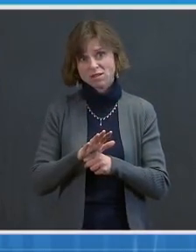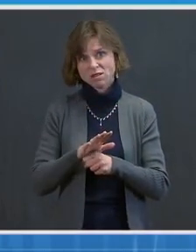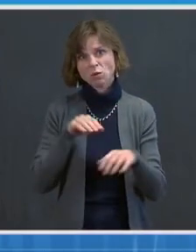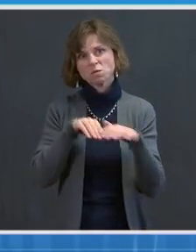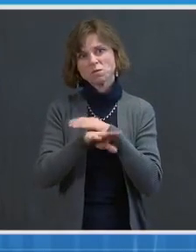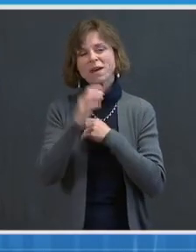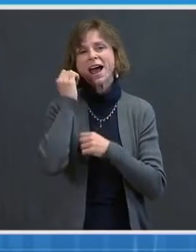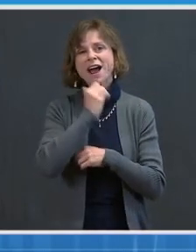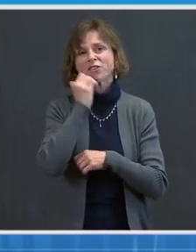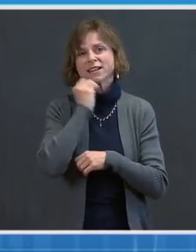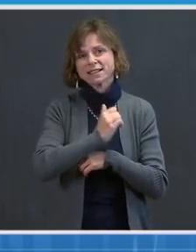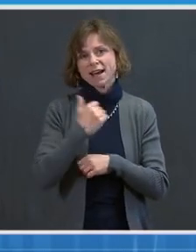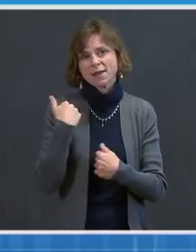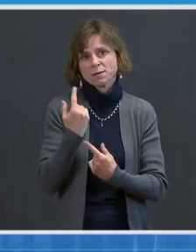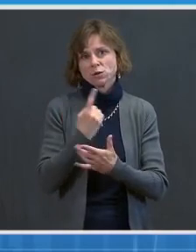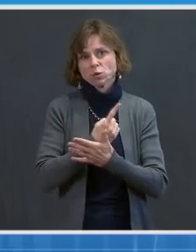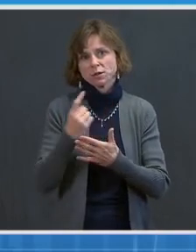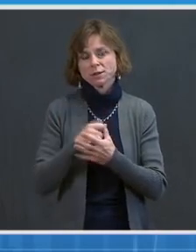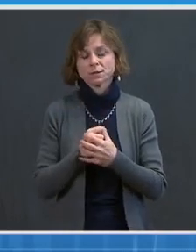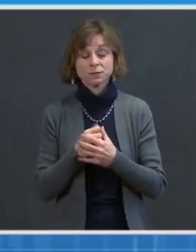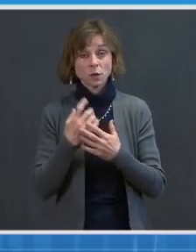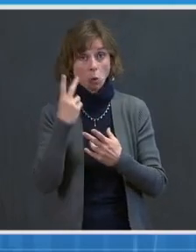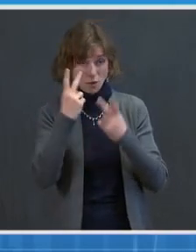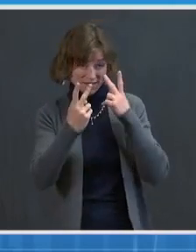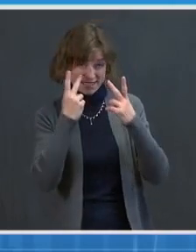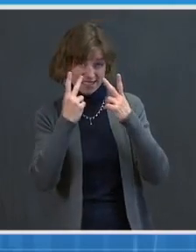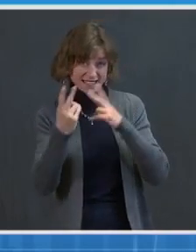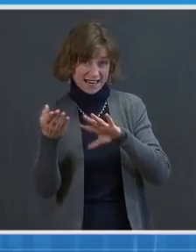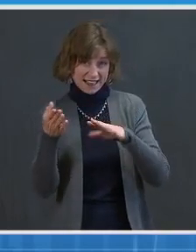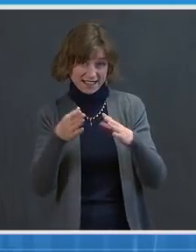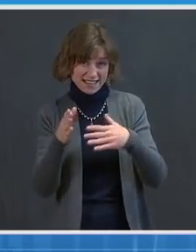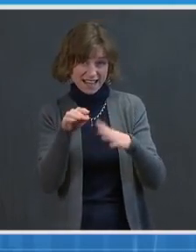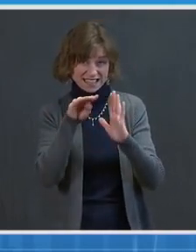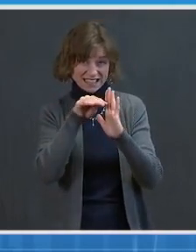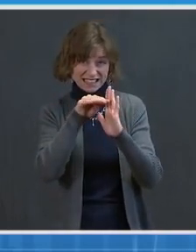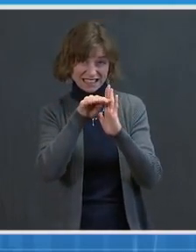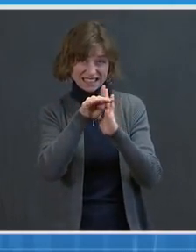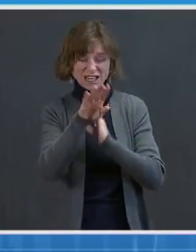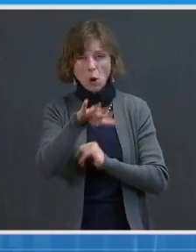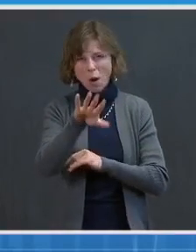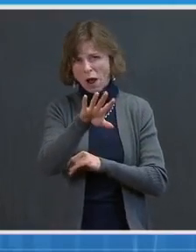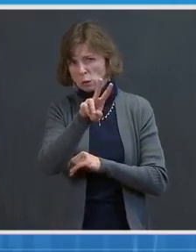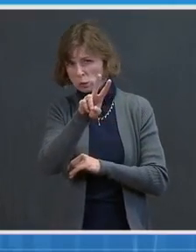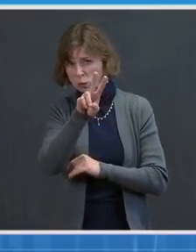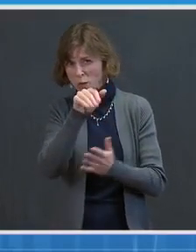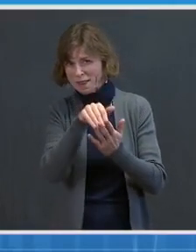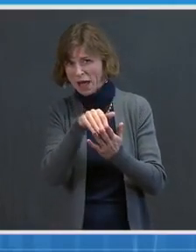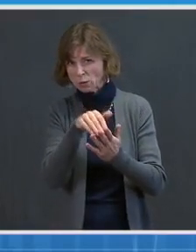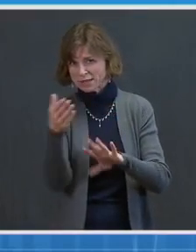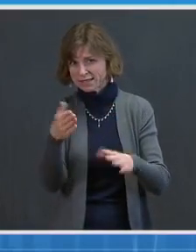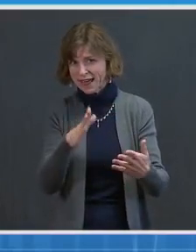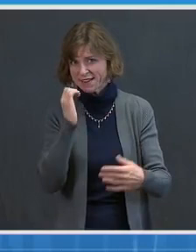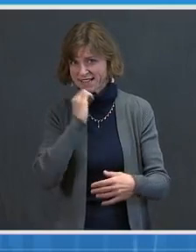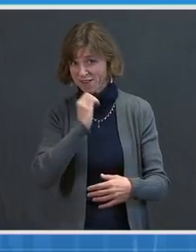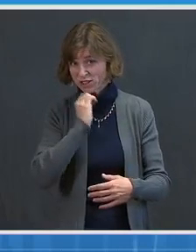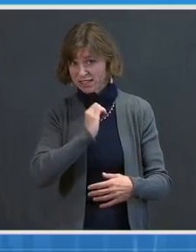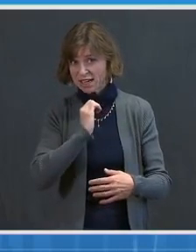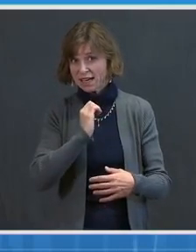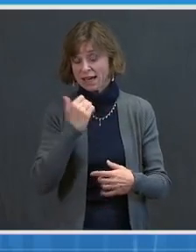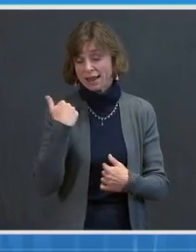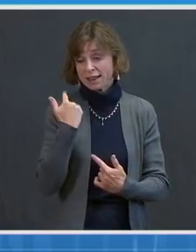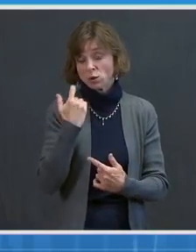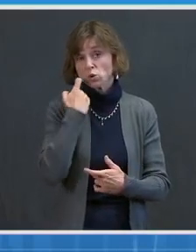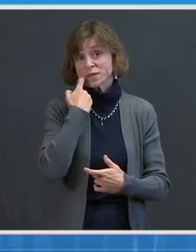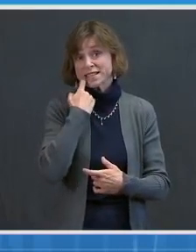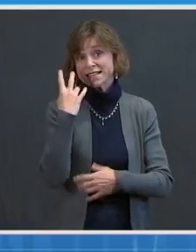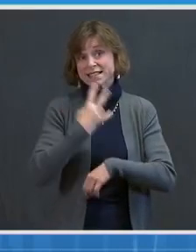week. And while we have seen deaths hovering around 2,000 deaths per day in recent weeks, the latest 7-day average is now